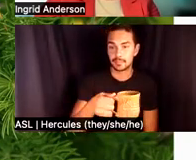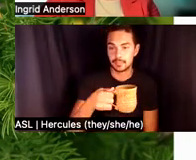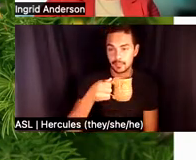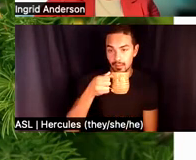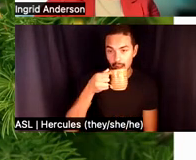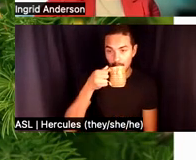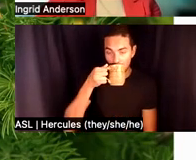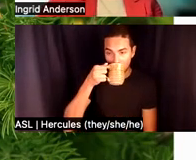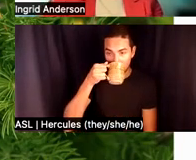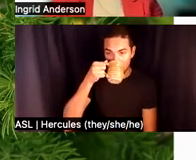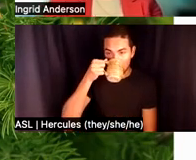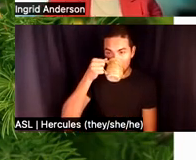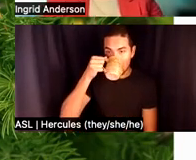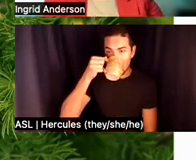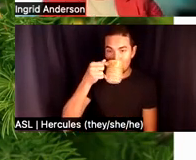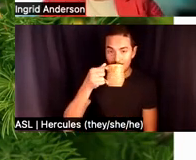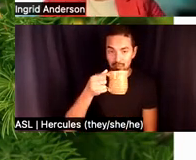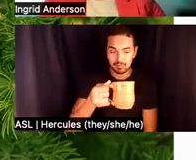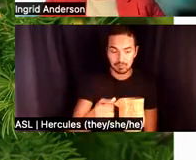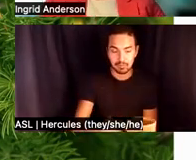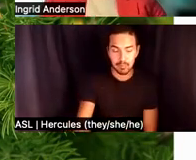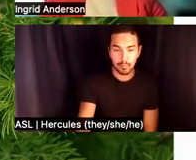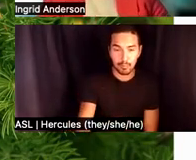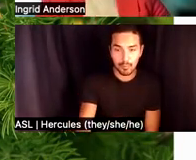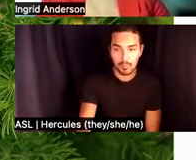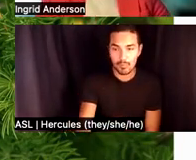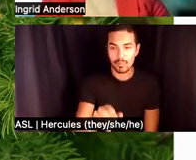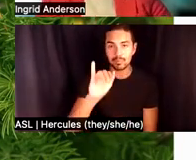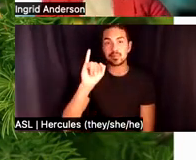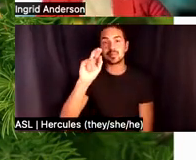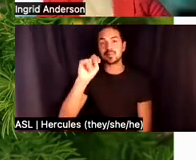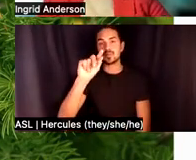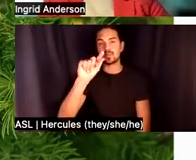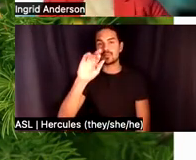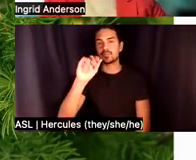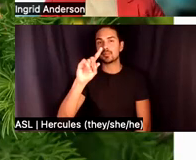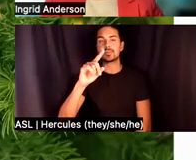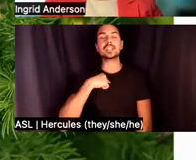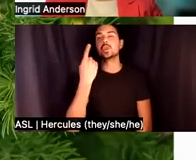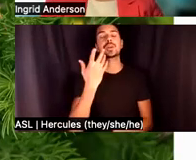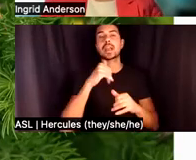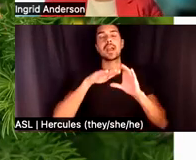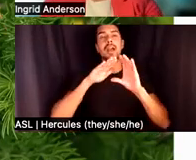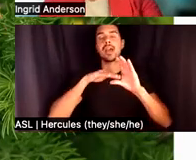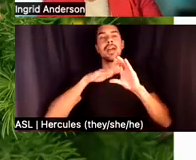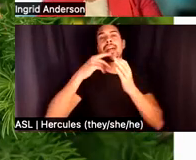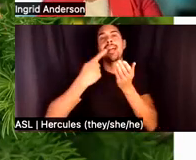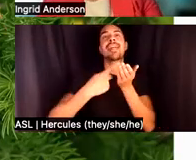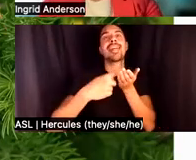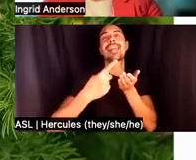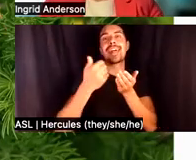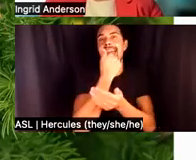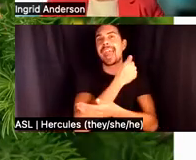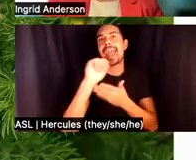There's always so much I'd like to ramble about. I in thinking about bodily